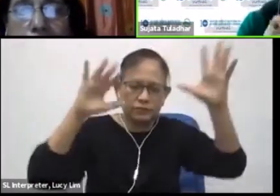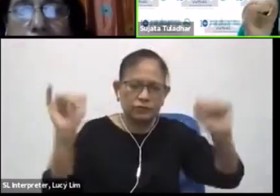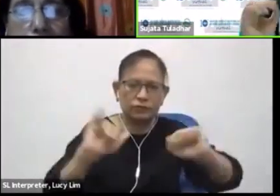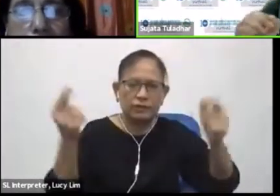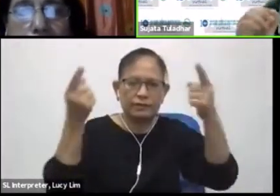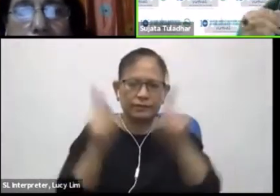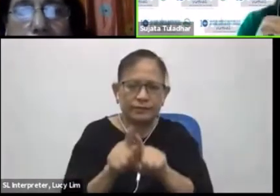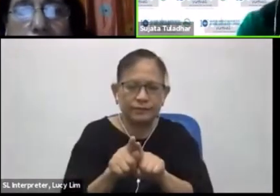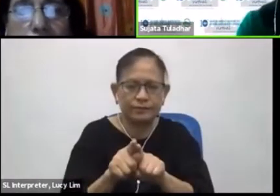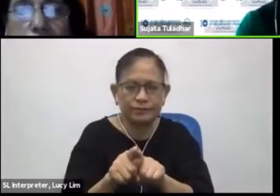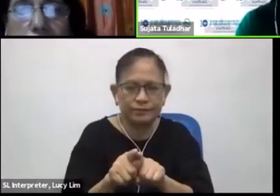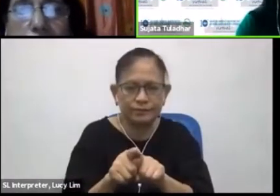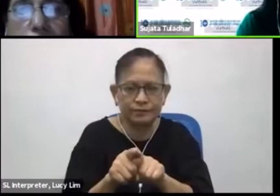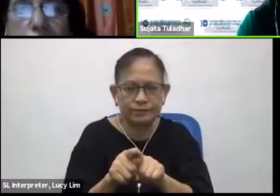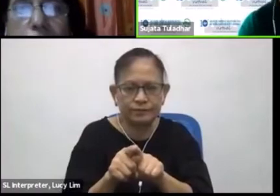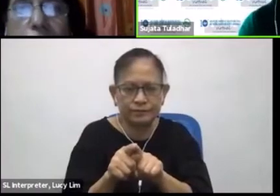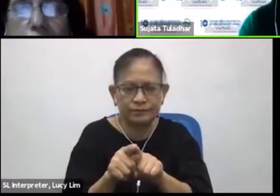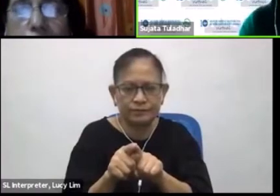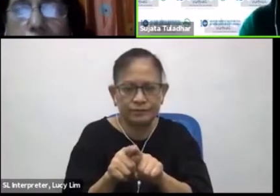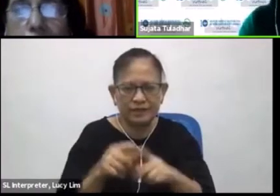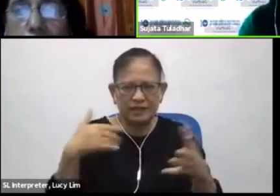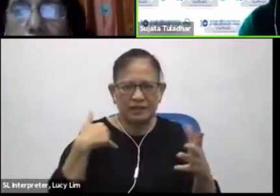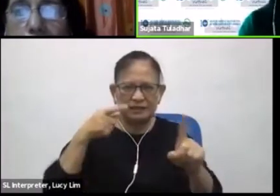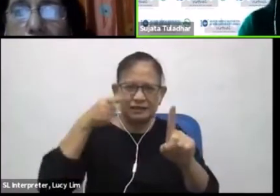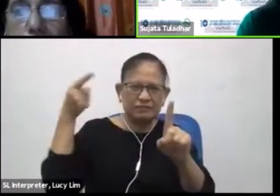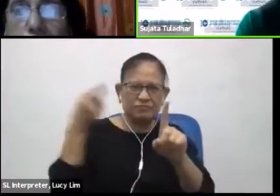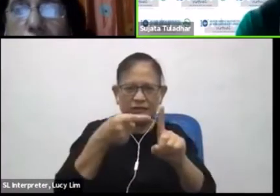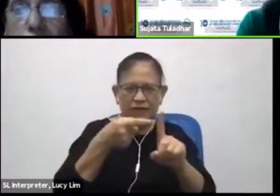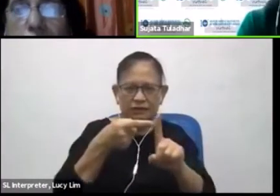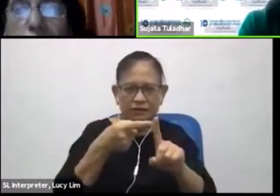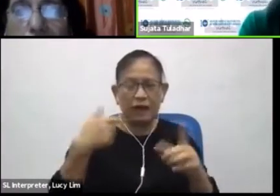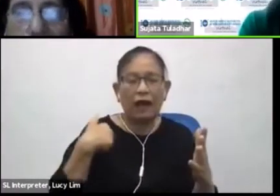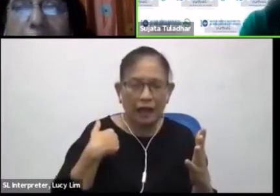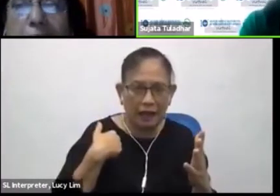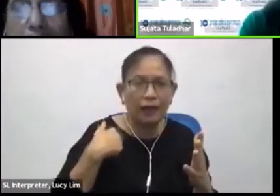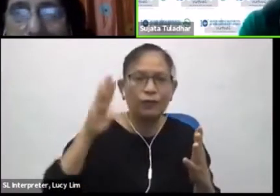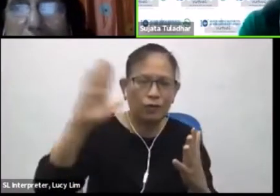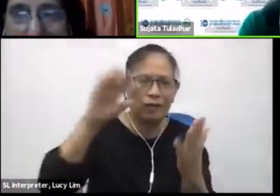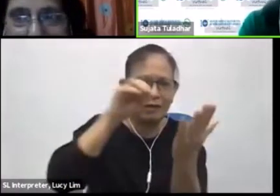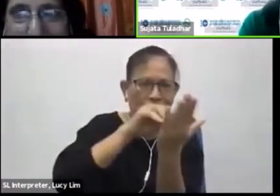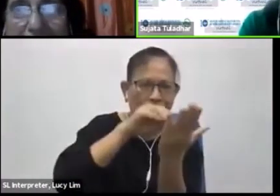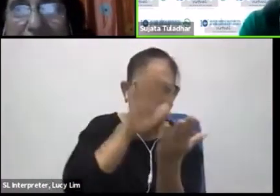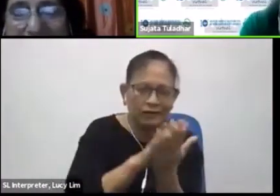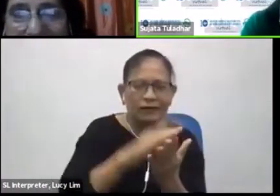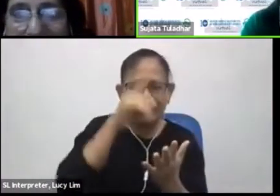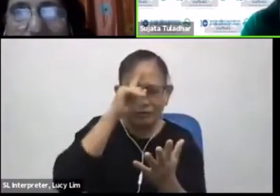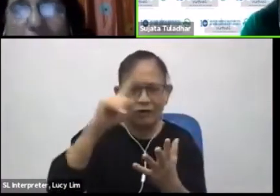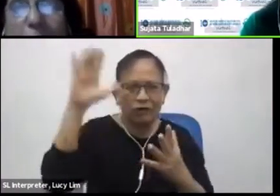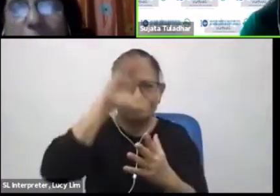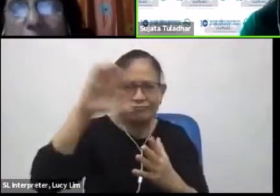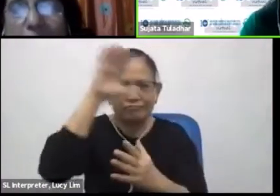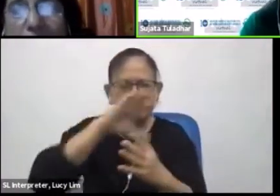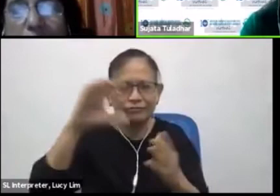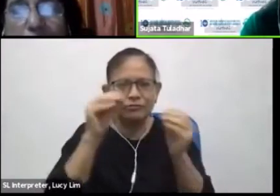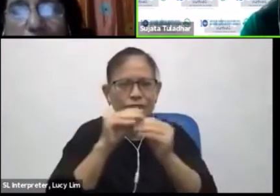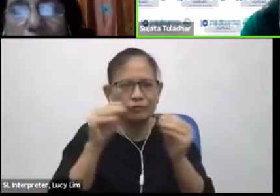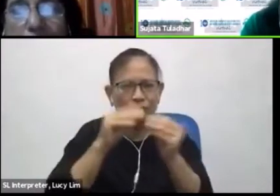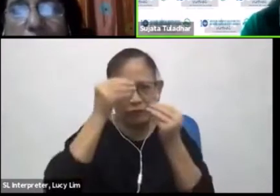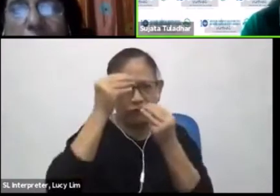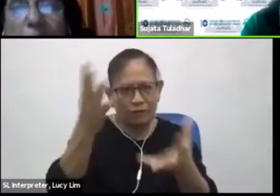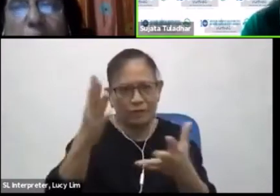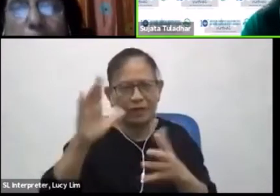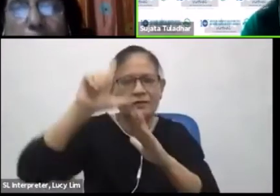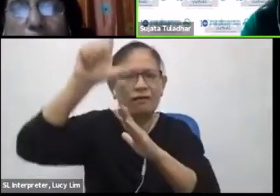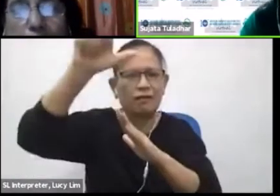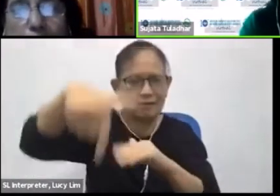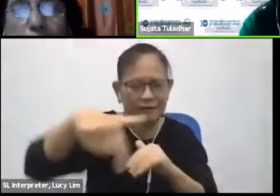Given it's such a specific question, I think this is something that I've noted down to look for more information. Yeah. And I'm happy to share my email address